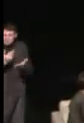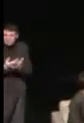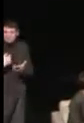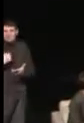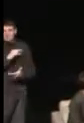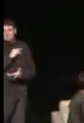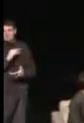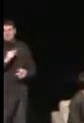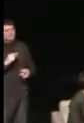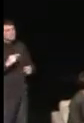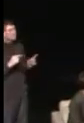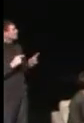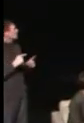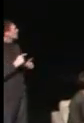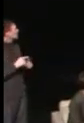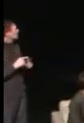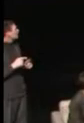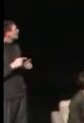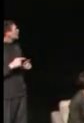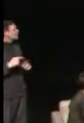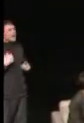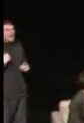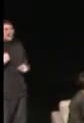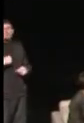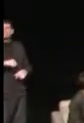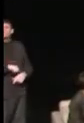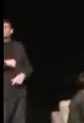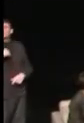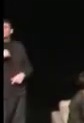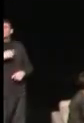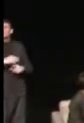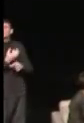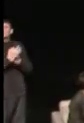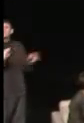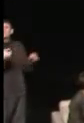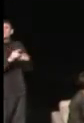I have the right to privacy. My government should protect my family.